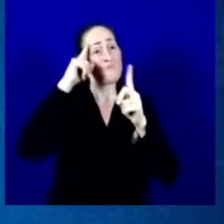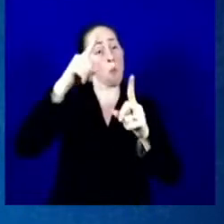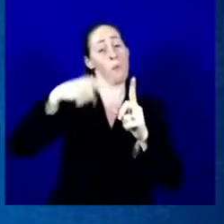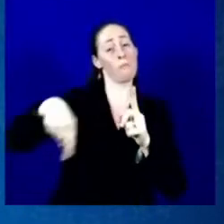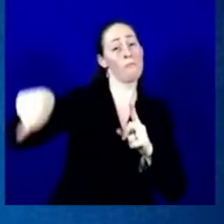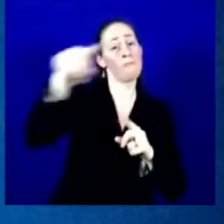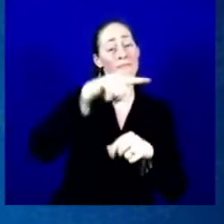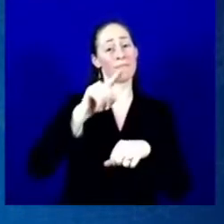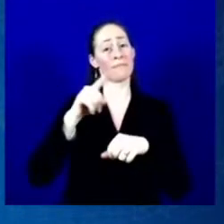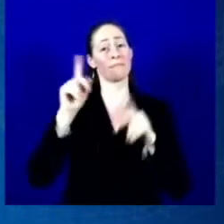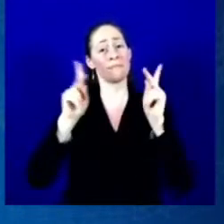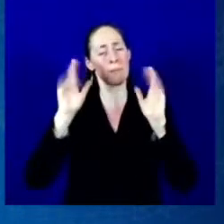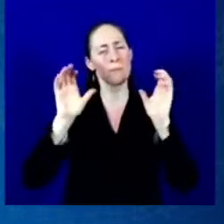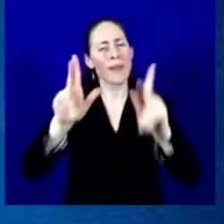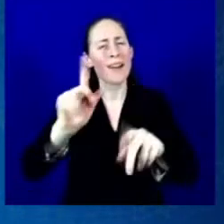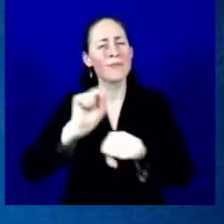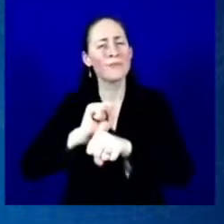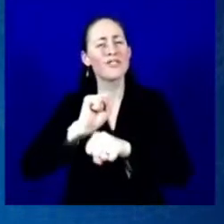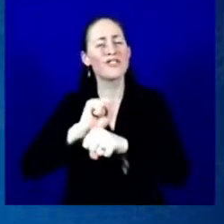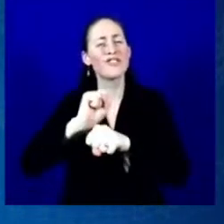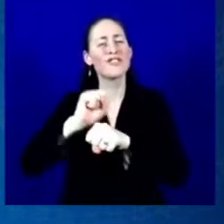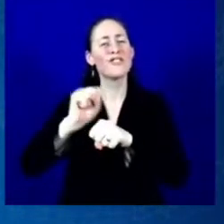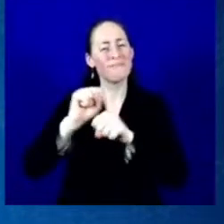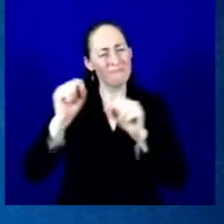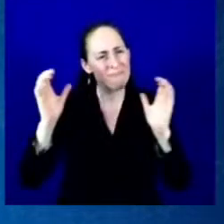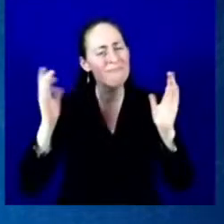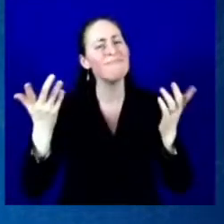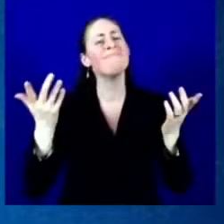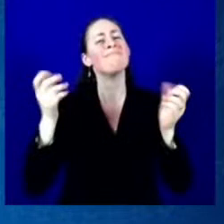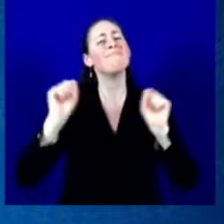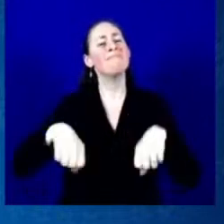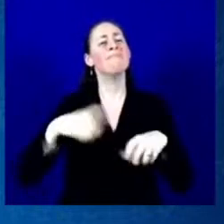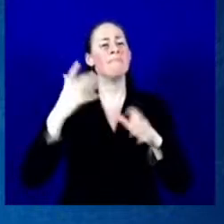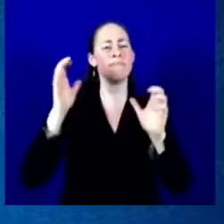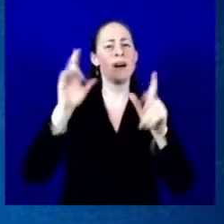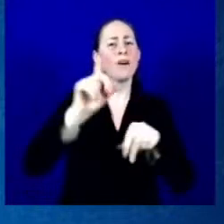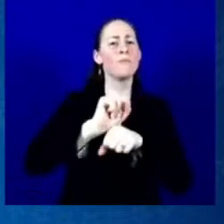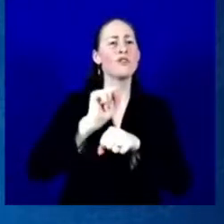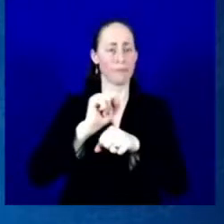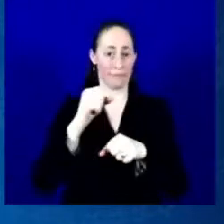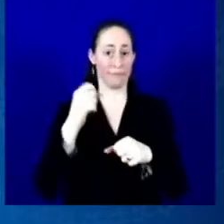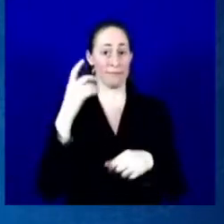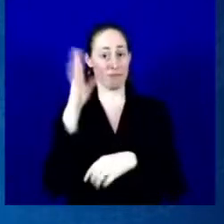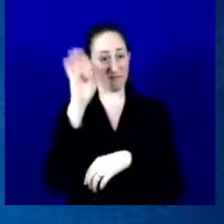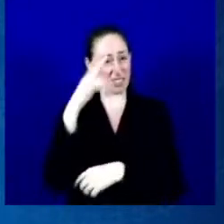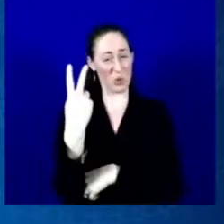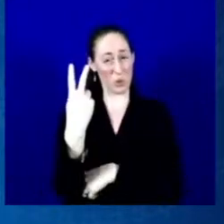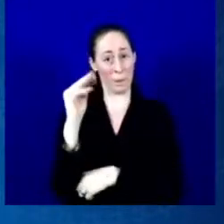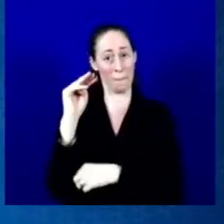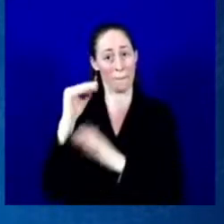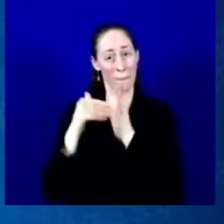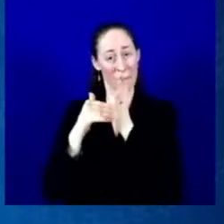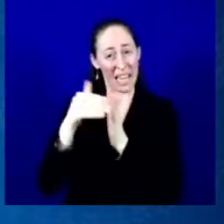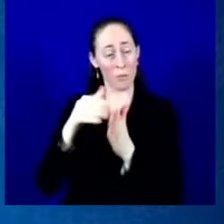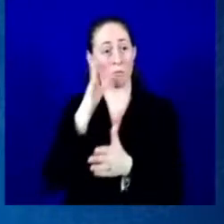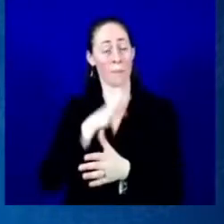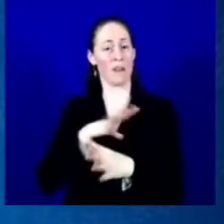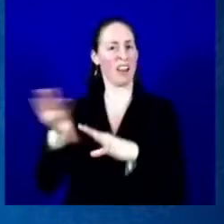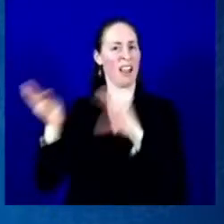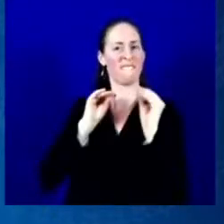careers. 2 million women have dropped out of the workforce during this pandemic. 2 million.